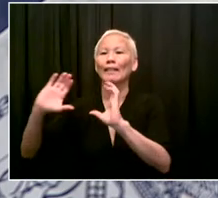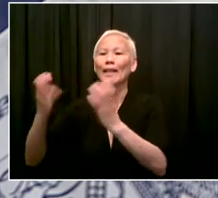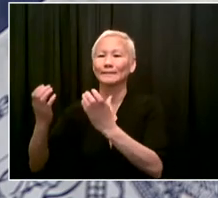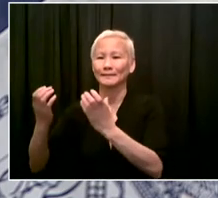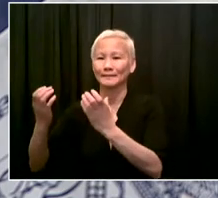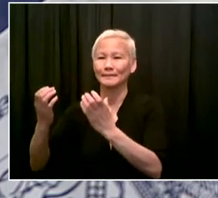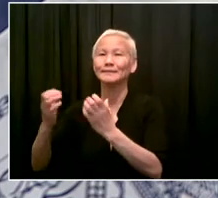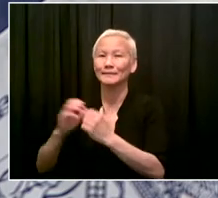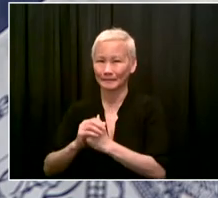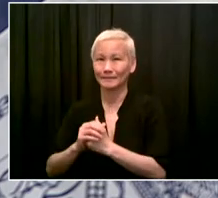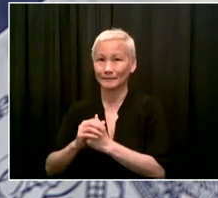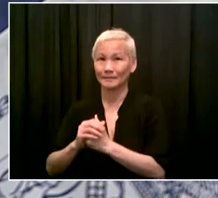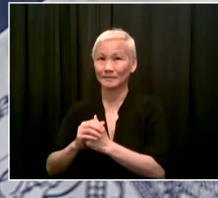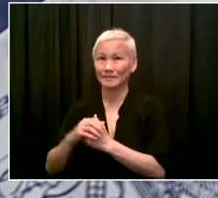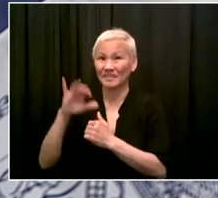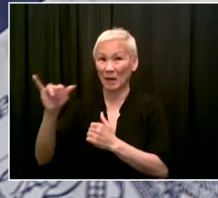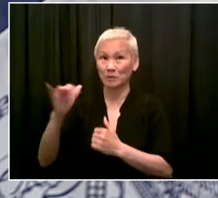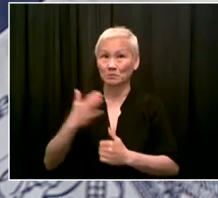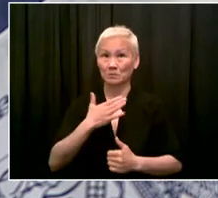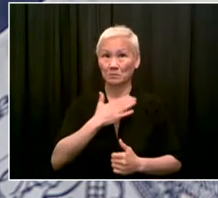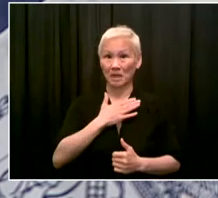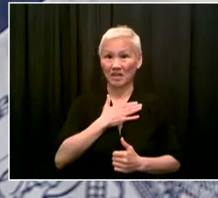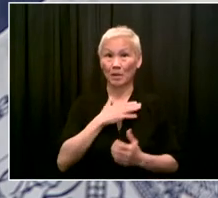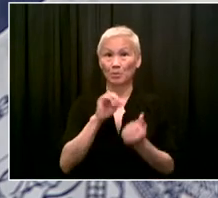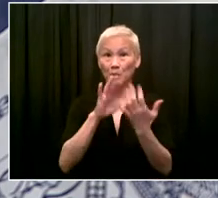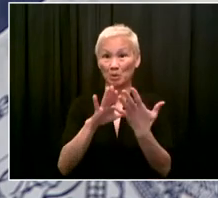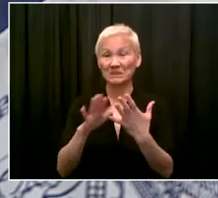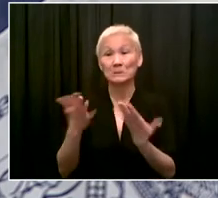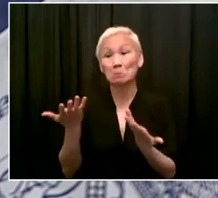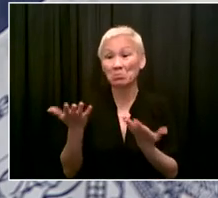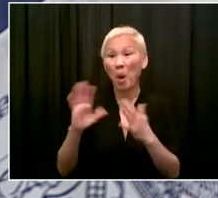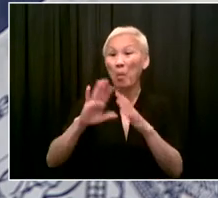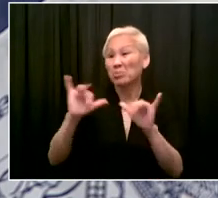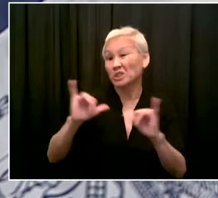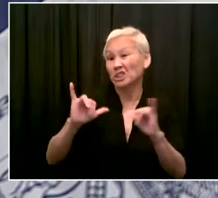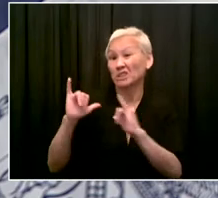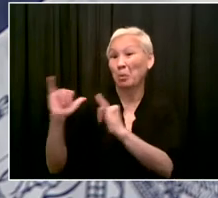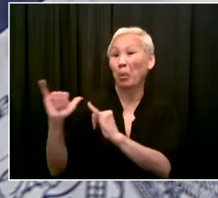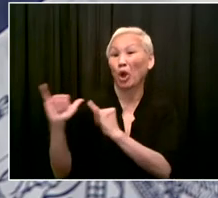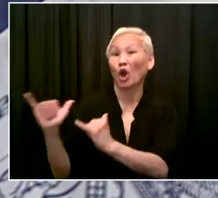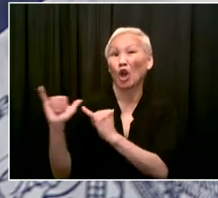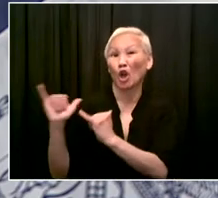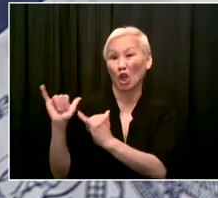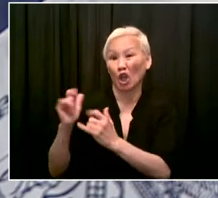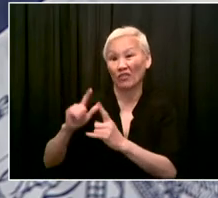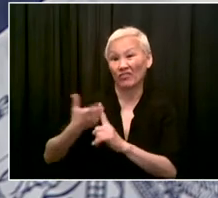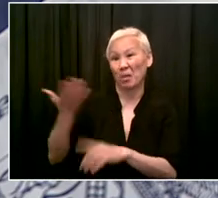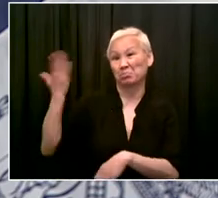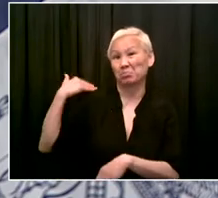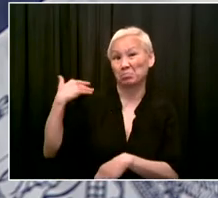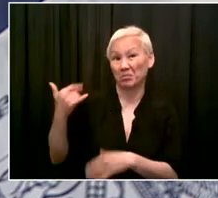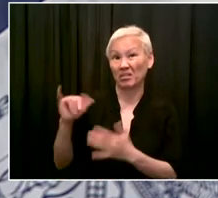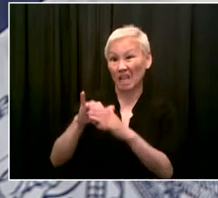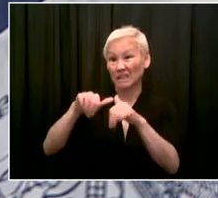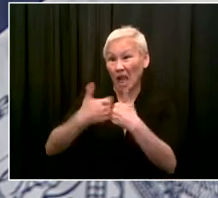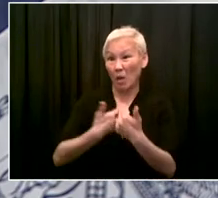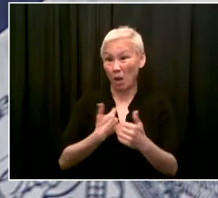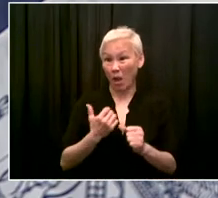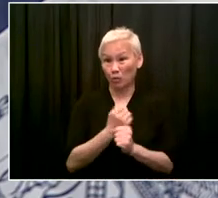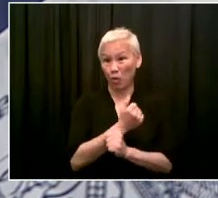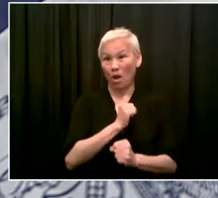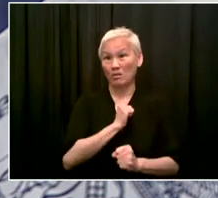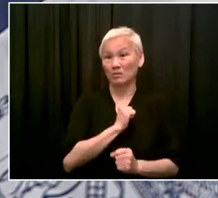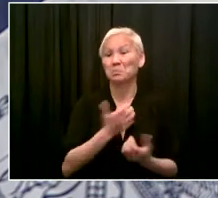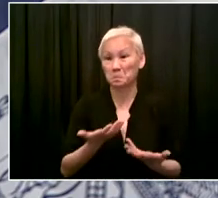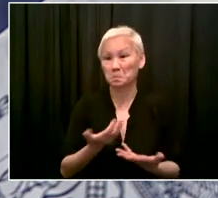not exactly the same coalition. Obviously, I came out of Brownstone, Brooklyn. I had a lot of strength in Brownstone, Brooklyn. I had some strength in some other places.